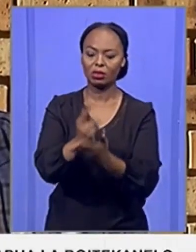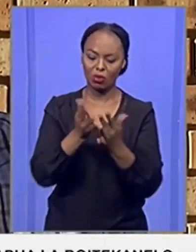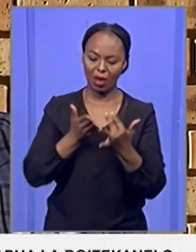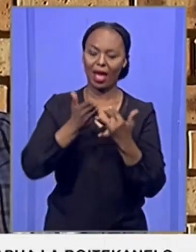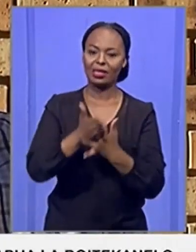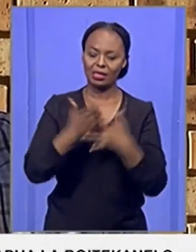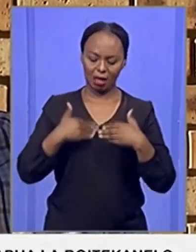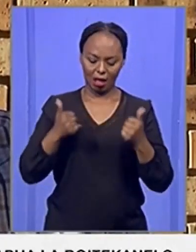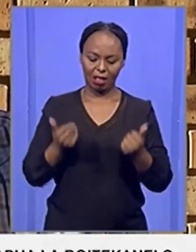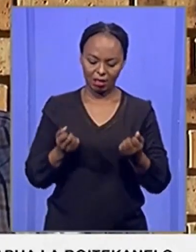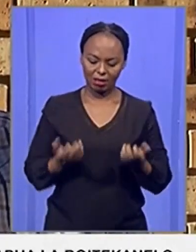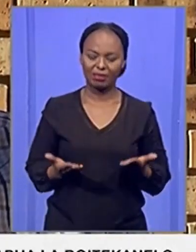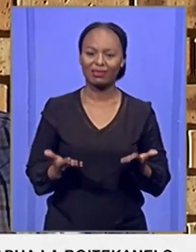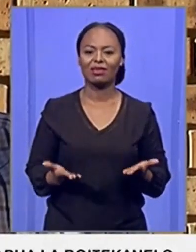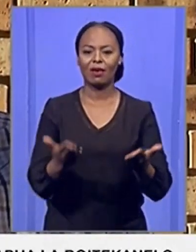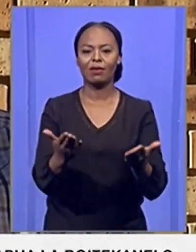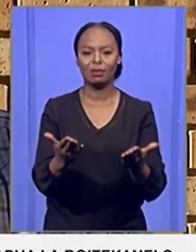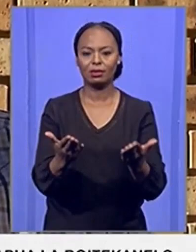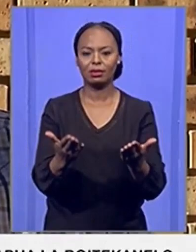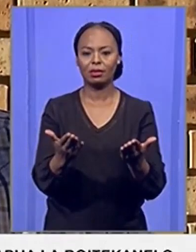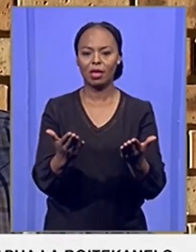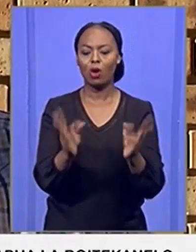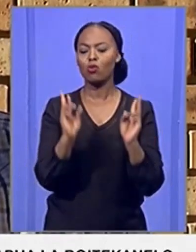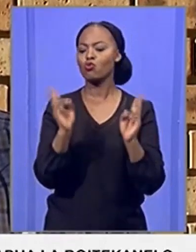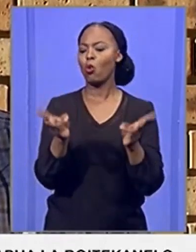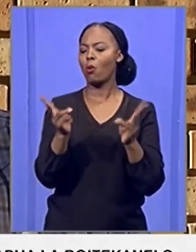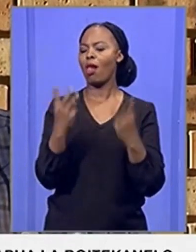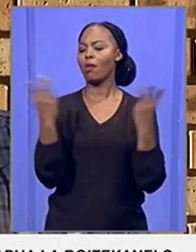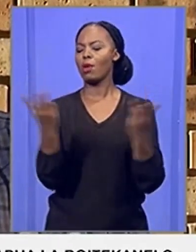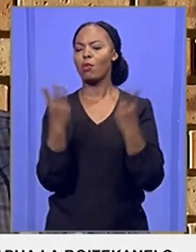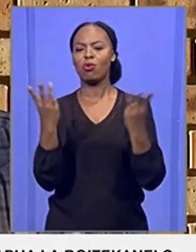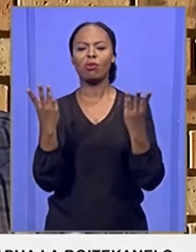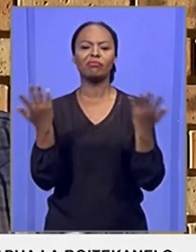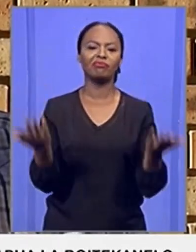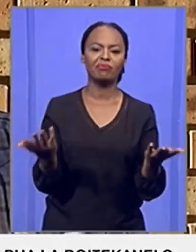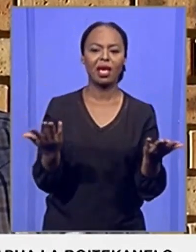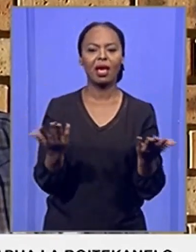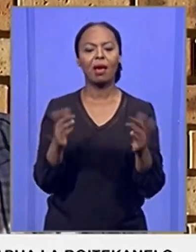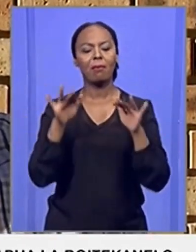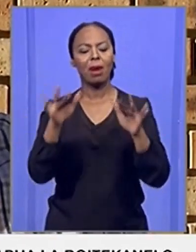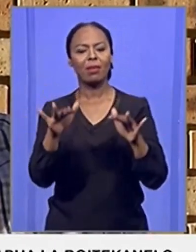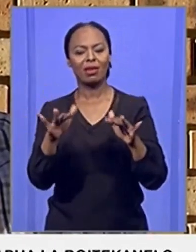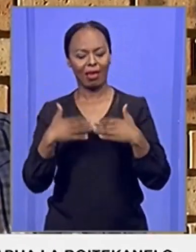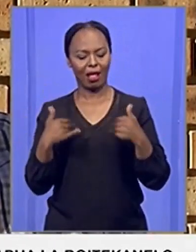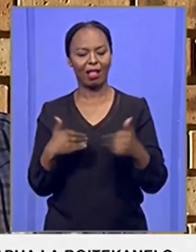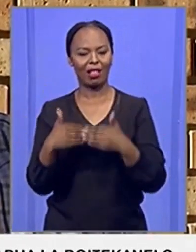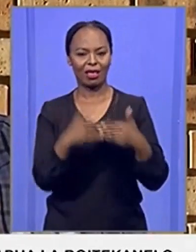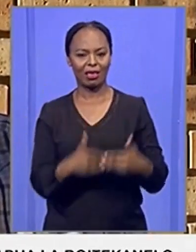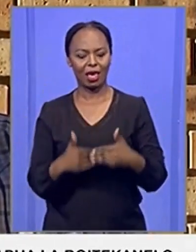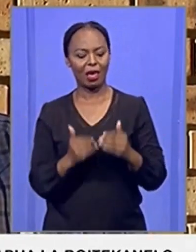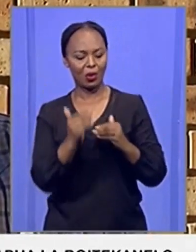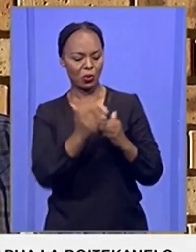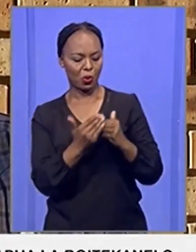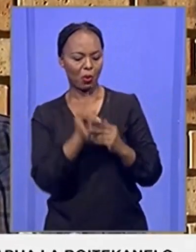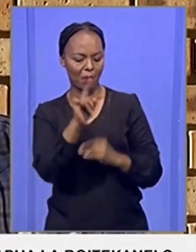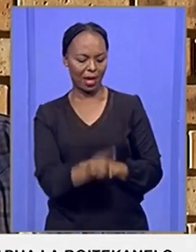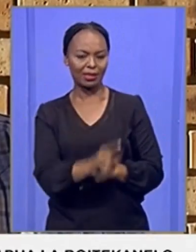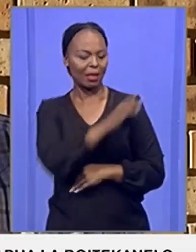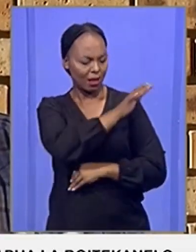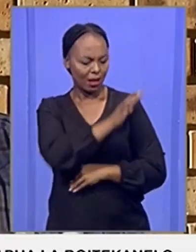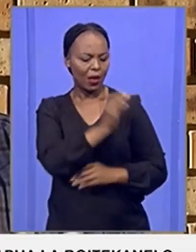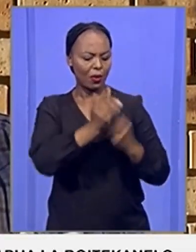healthcare services. Now, for ordinary people in the street, public healthcare is the closest. Most people don't